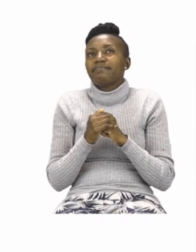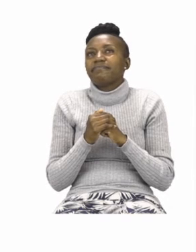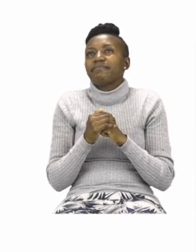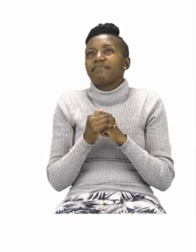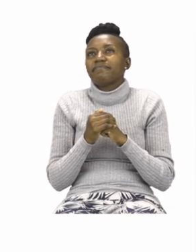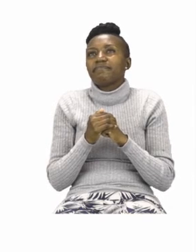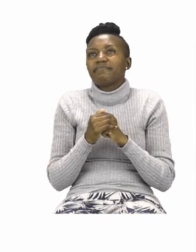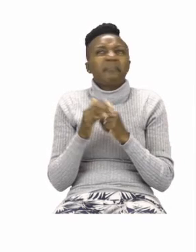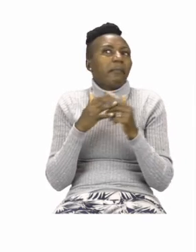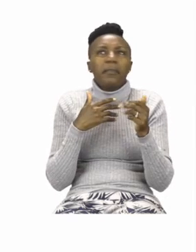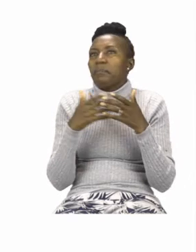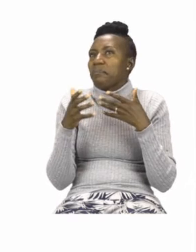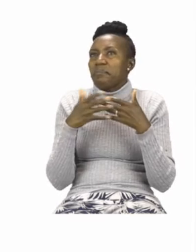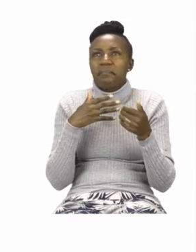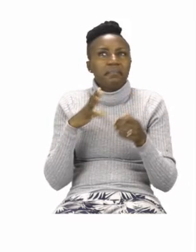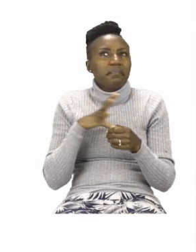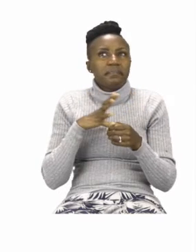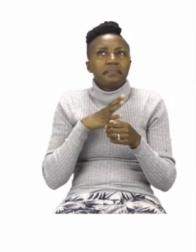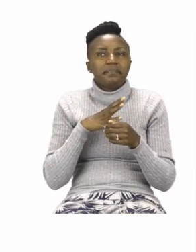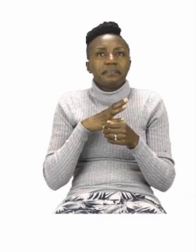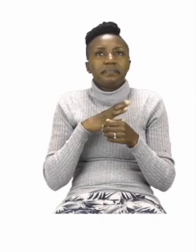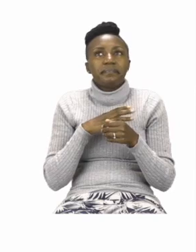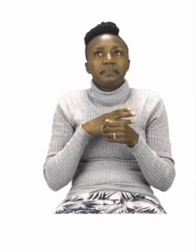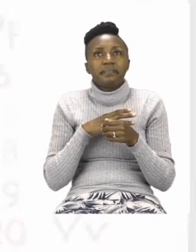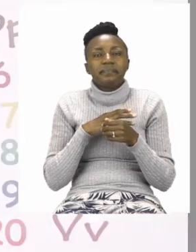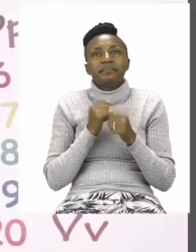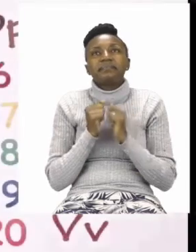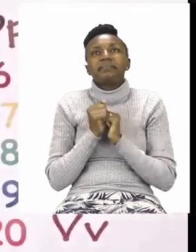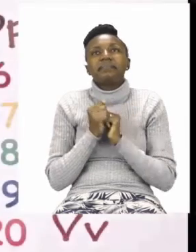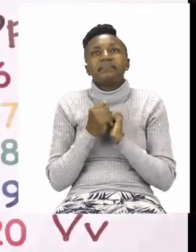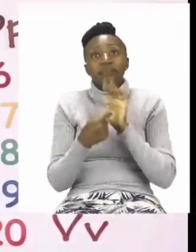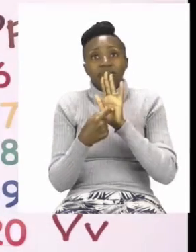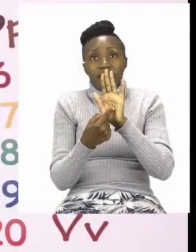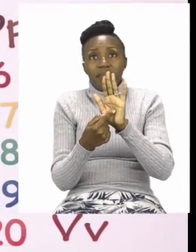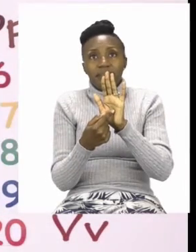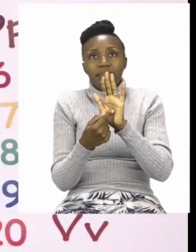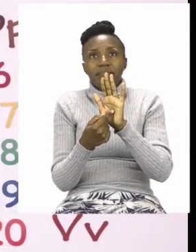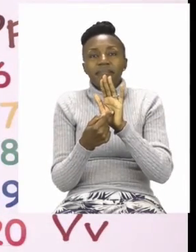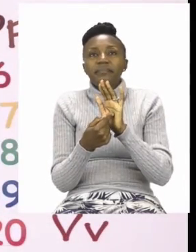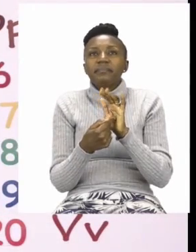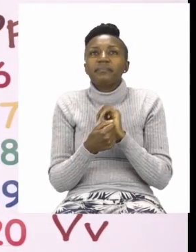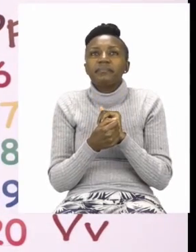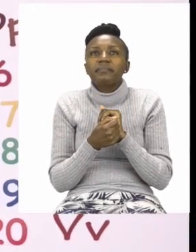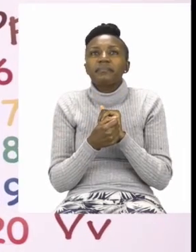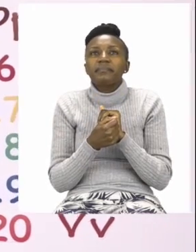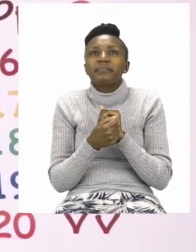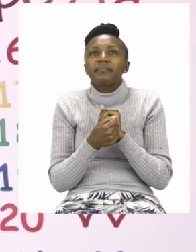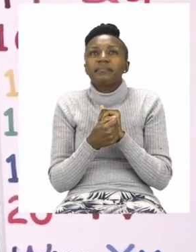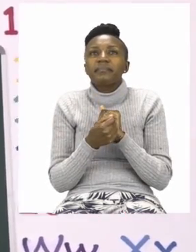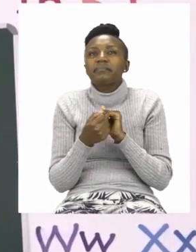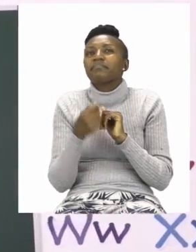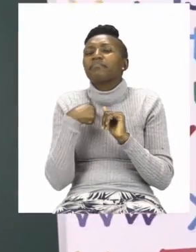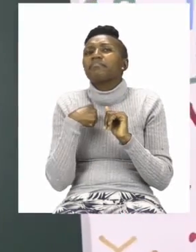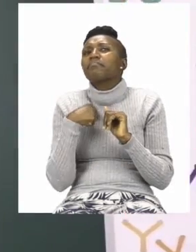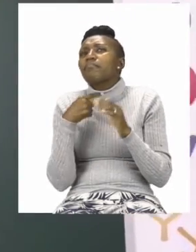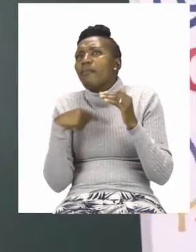be anything. Let's take a look at the ones that I have here with me. So I went outside with a